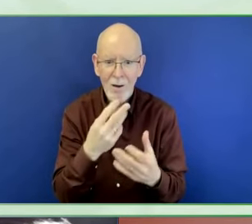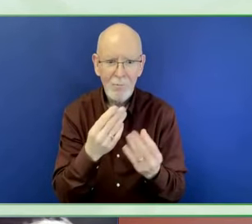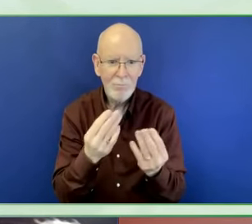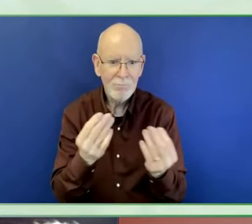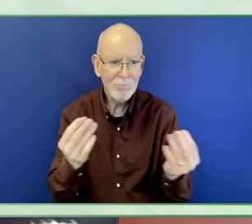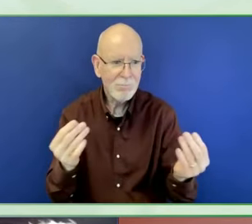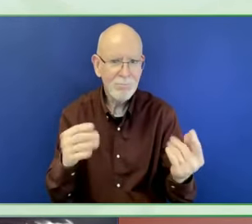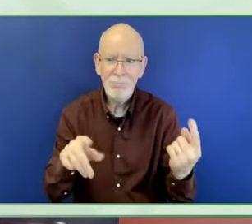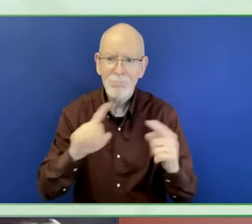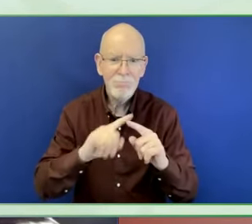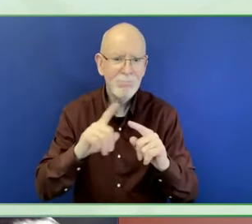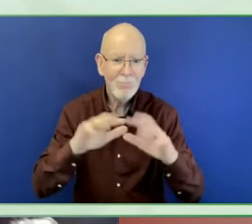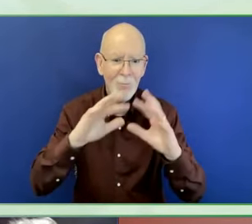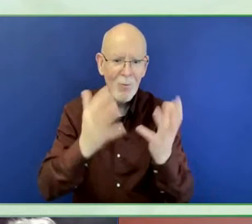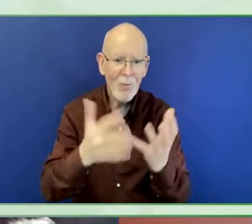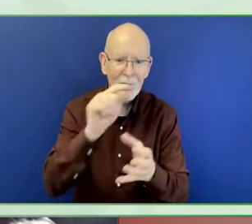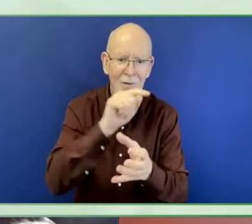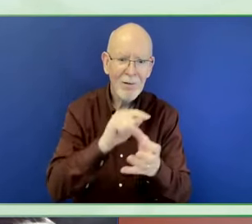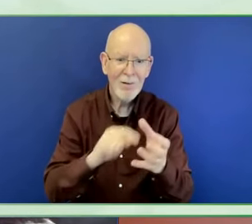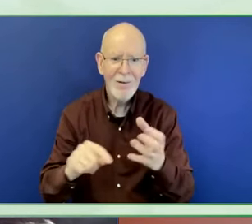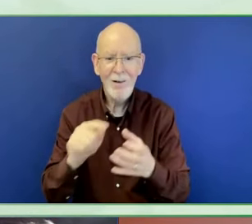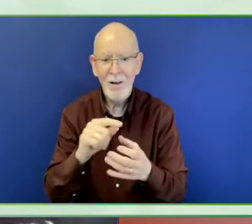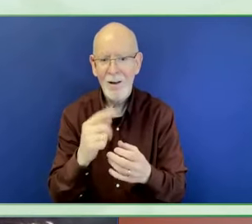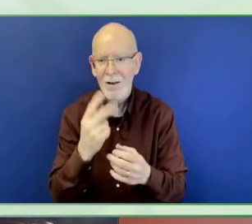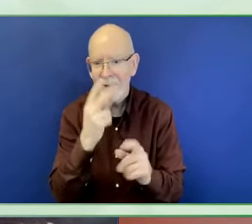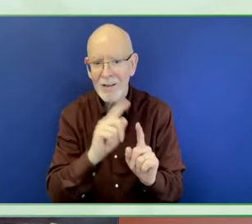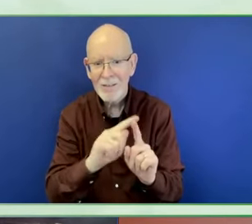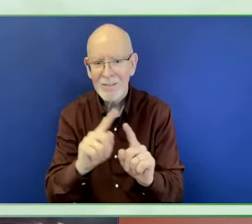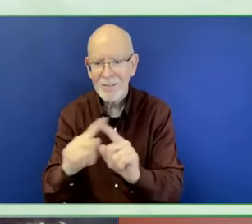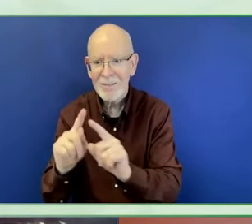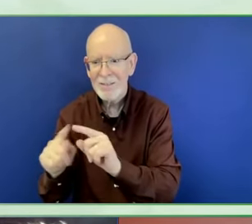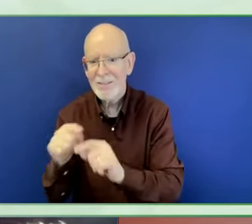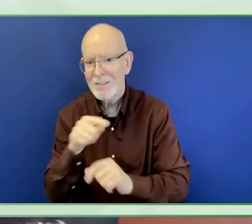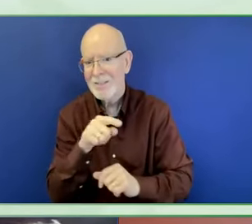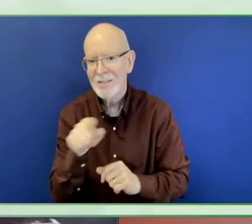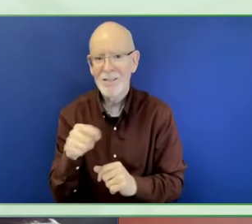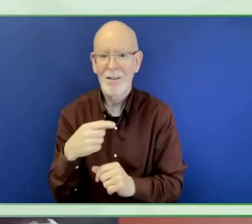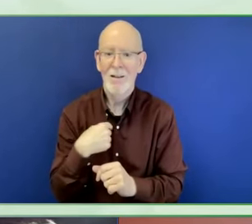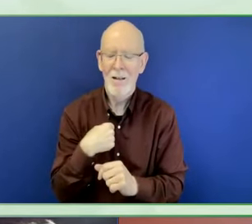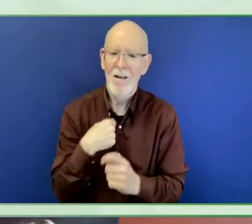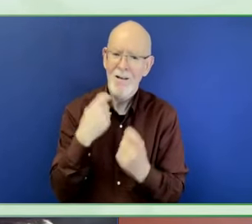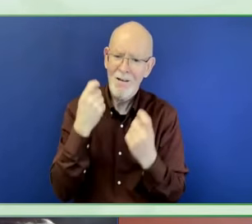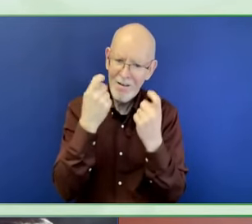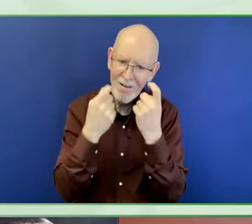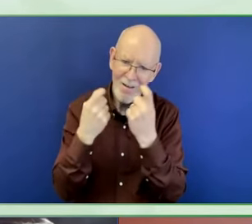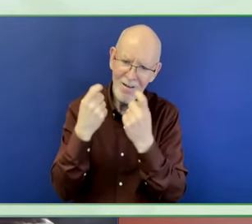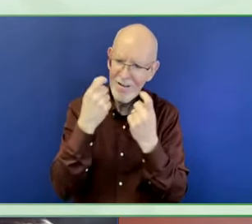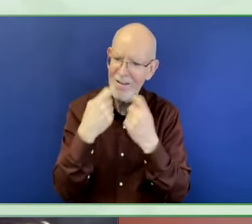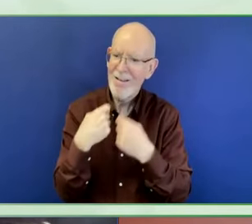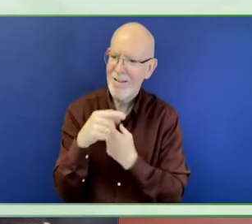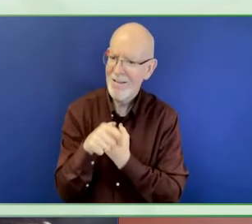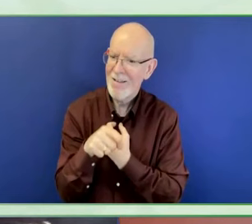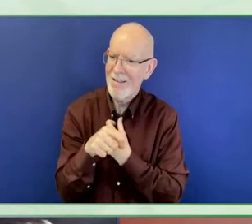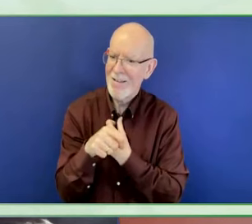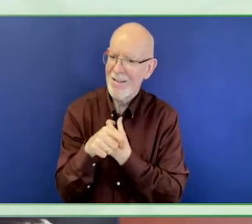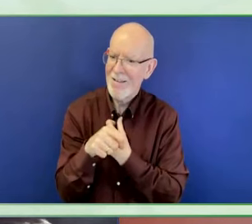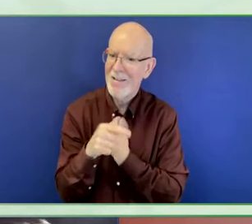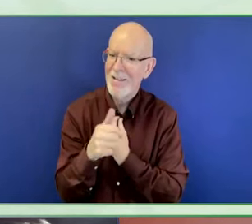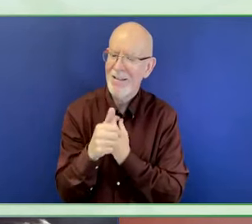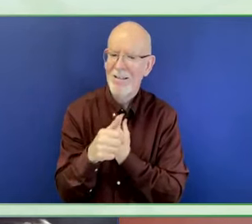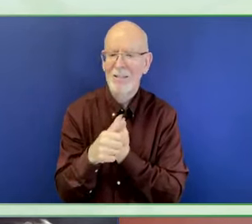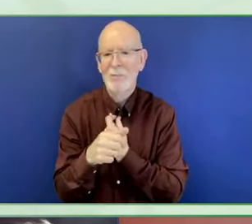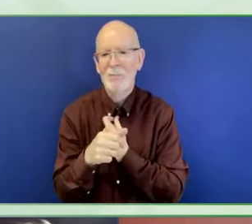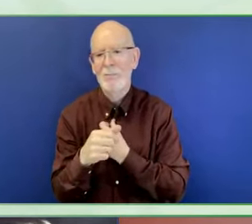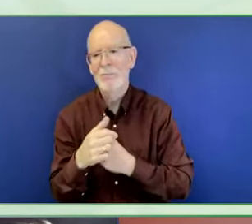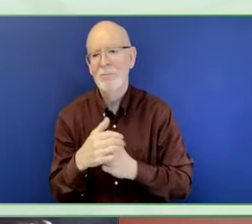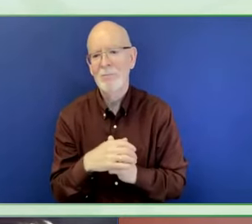as I pose this next question to you. And some of you have touched on this, is what's needed to sustain the work that you're